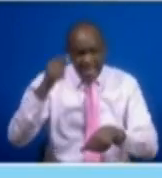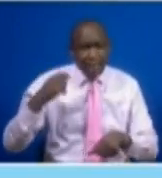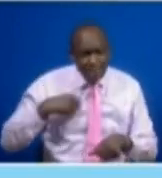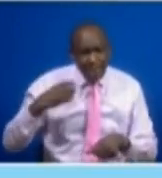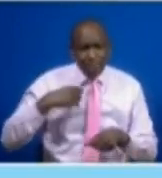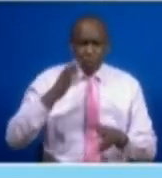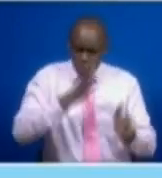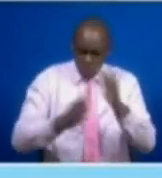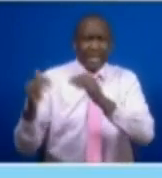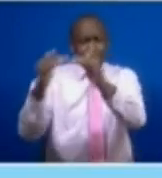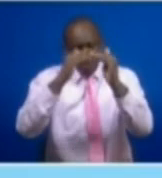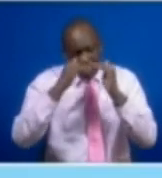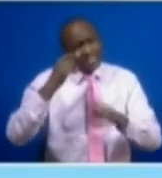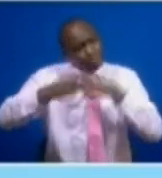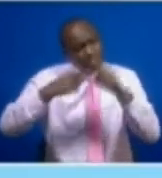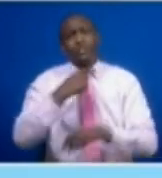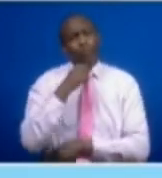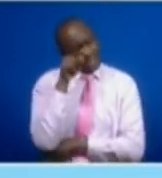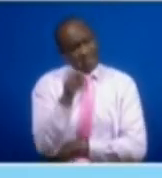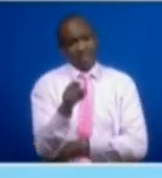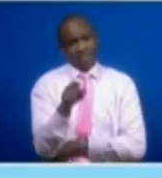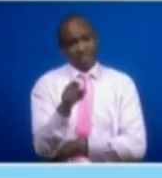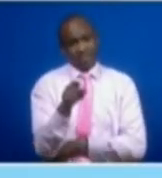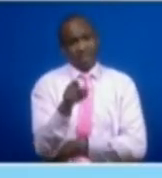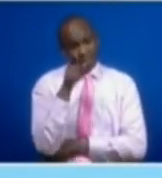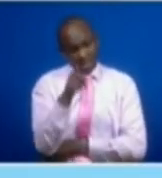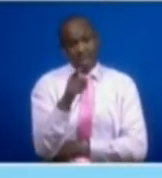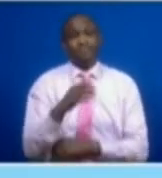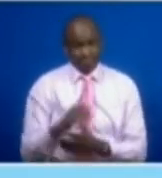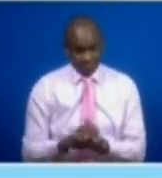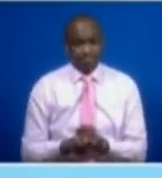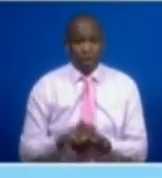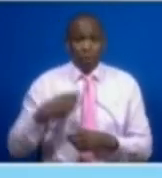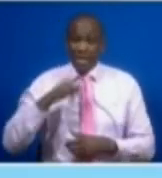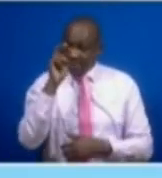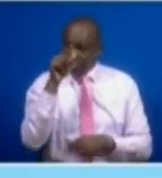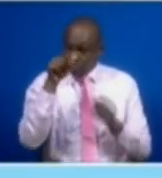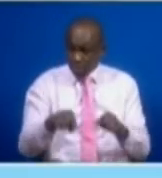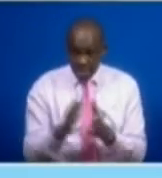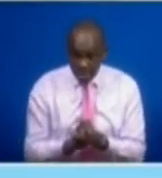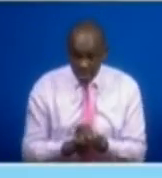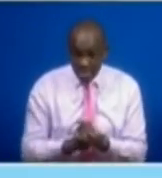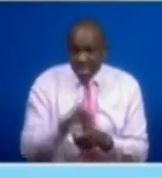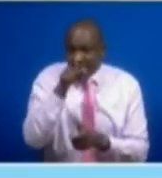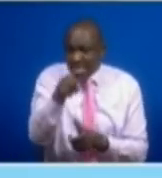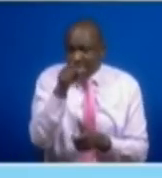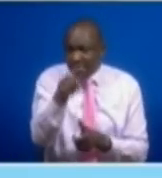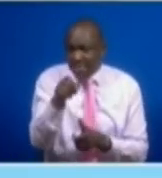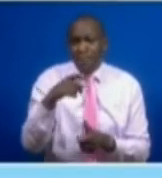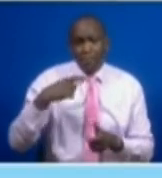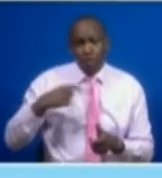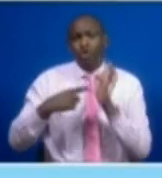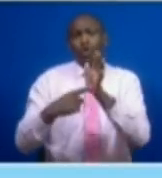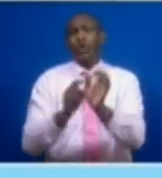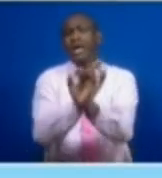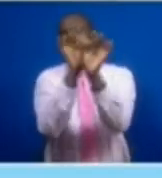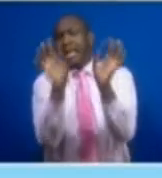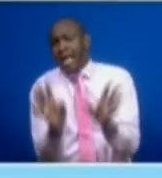to a democratic process. Having said that, what we have seen today is a spirited attempt to perpetrate